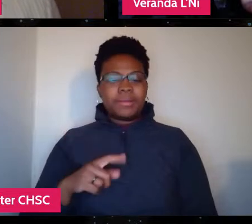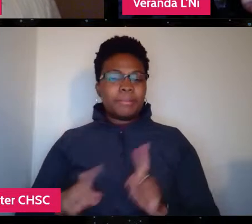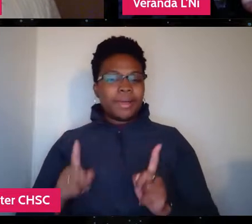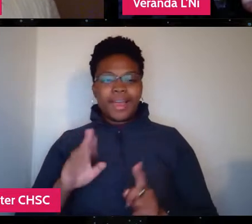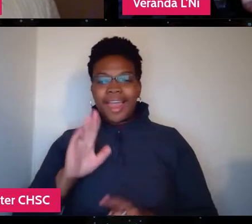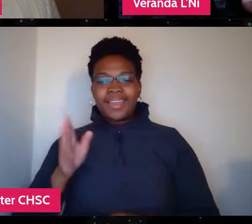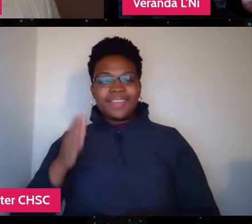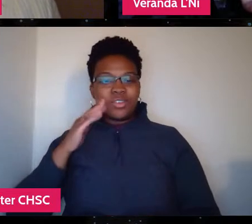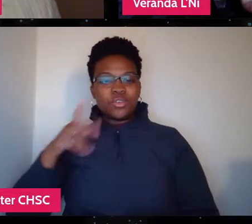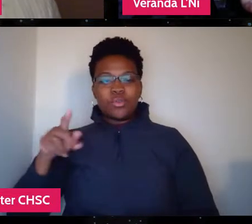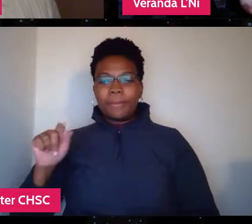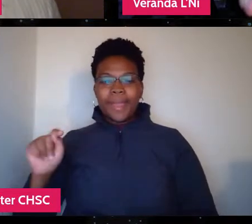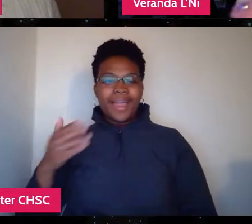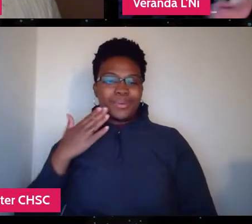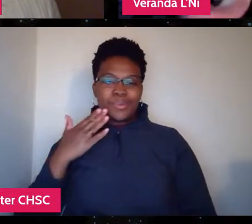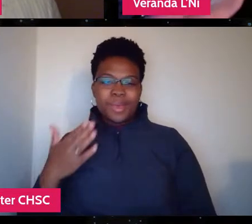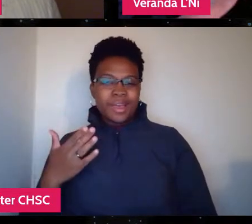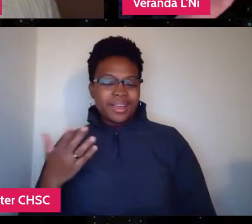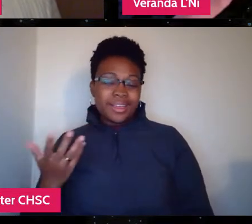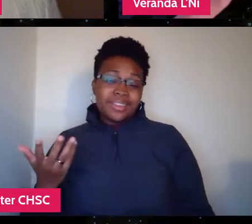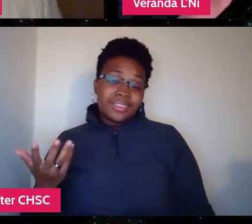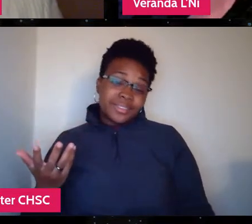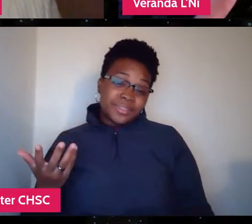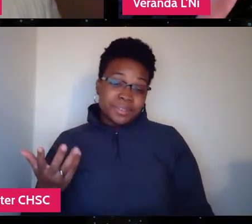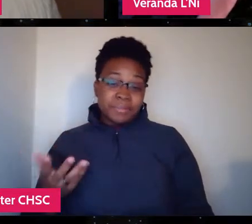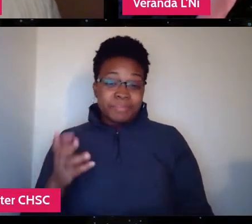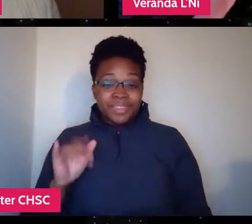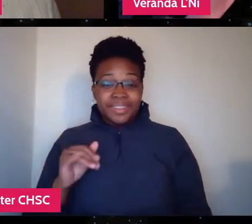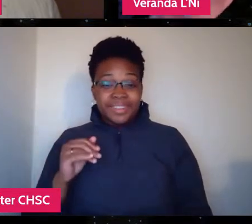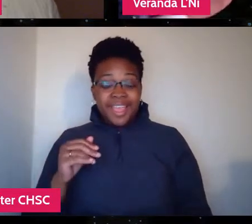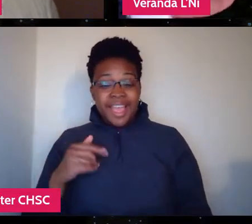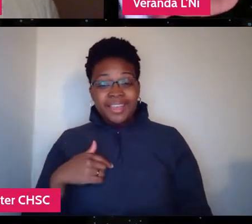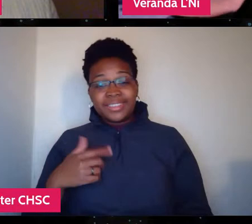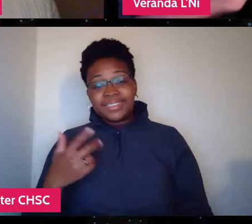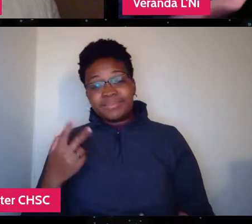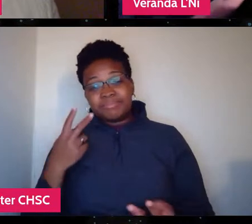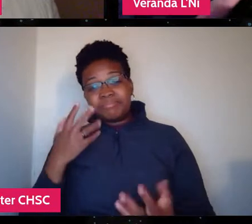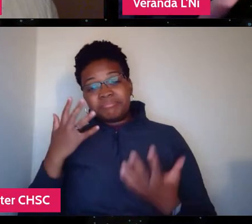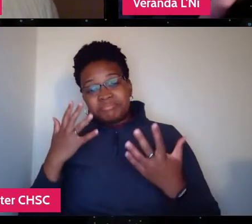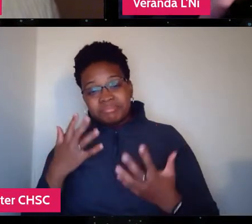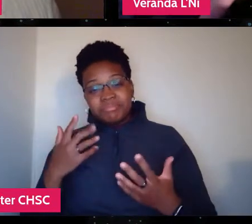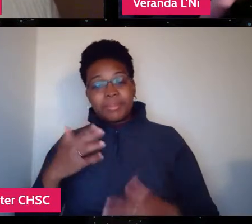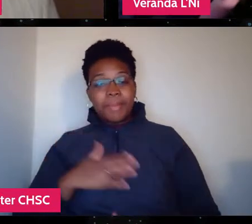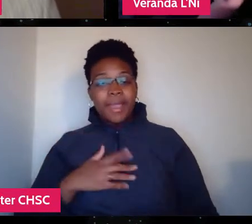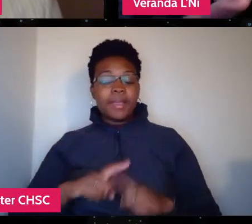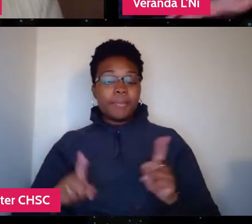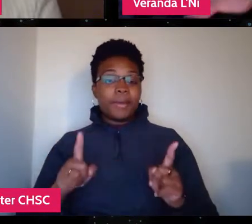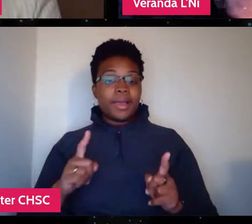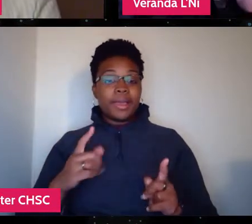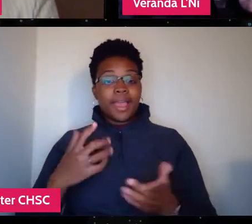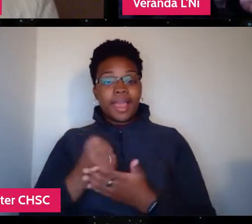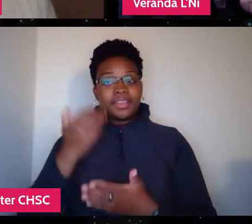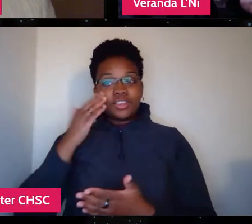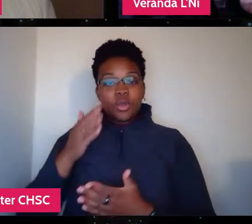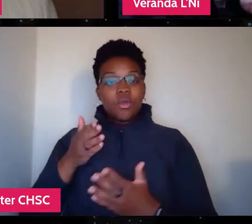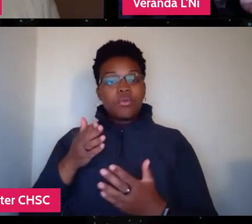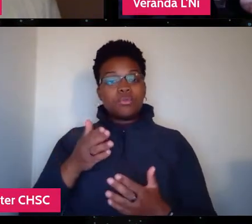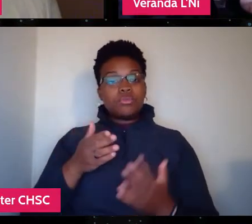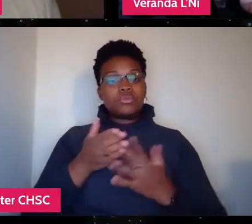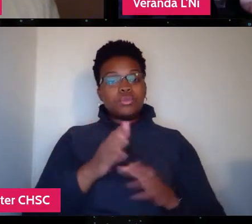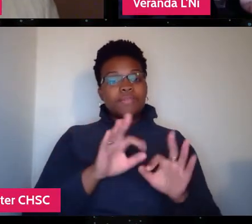Pat very well. So that's a regret of mine, but I've gotten to know him through his family and his friends. I did a lot